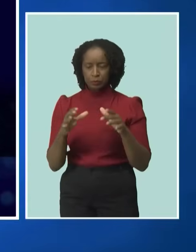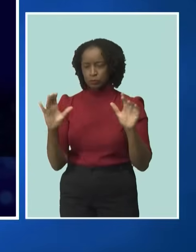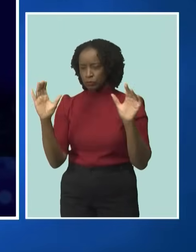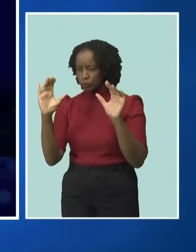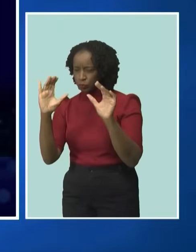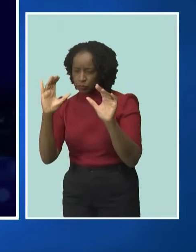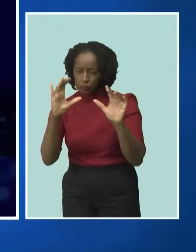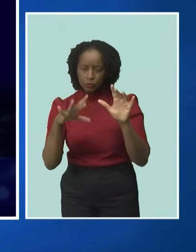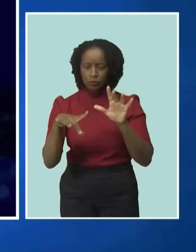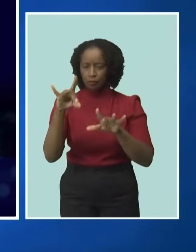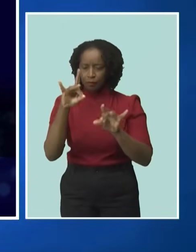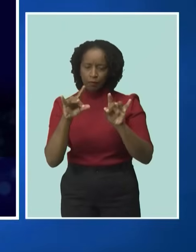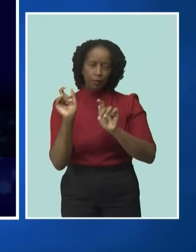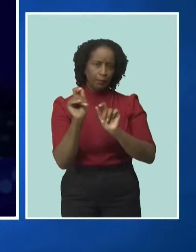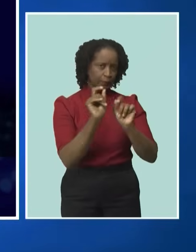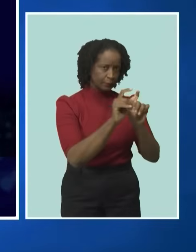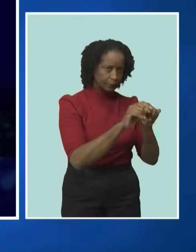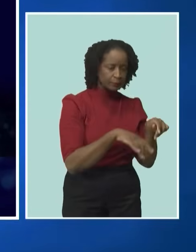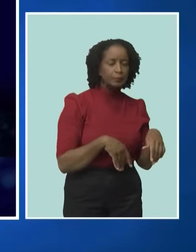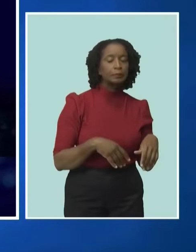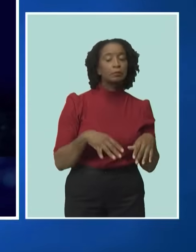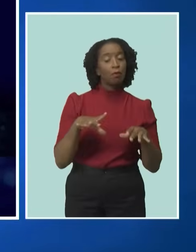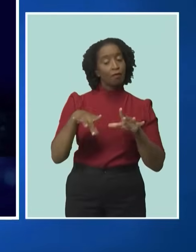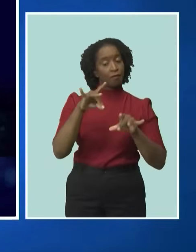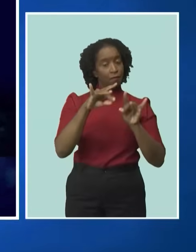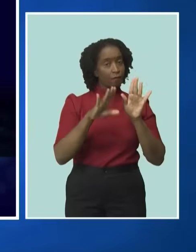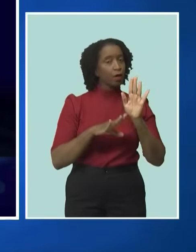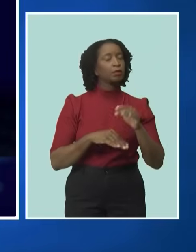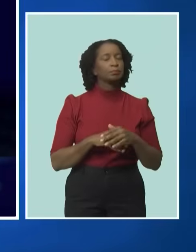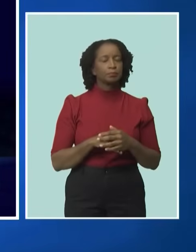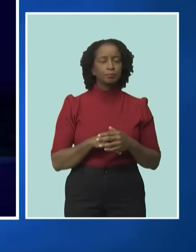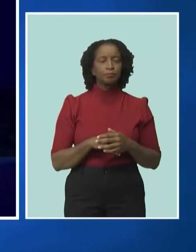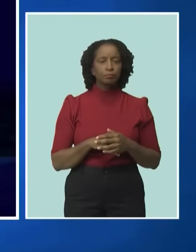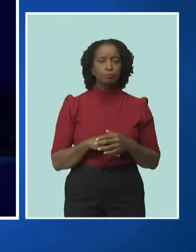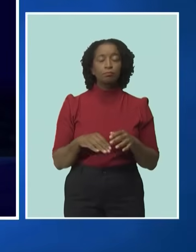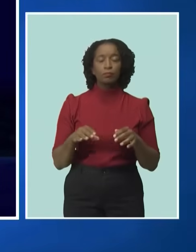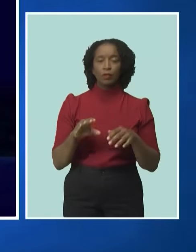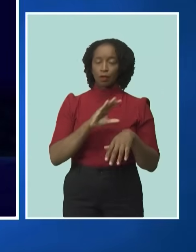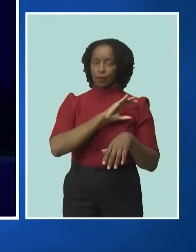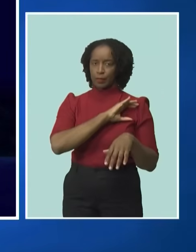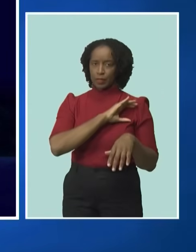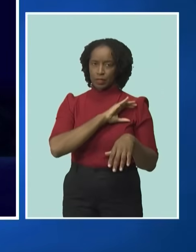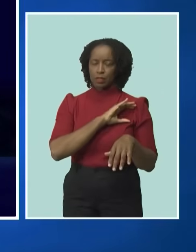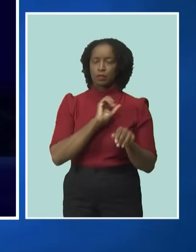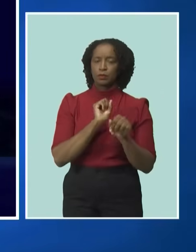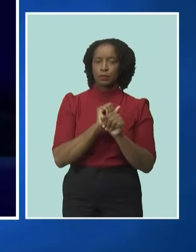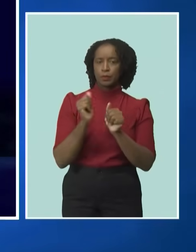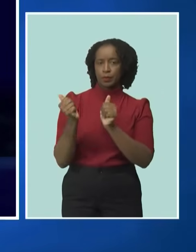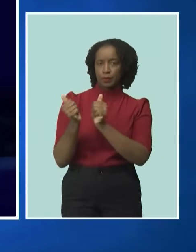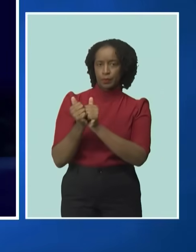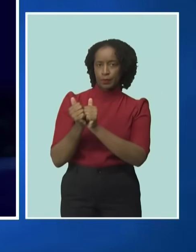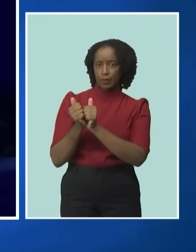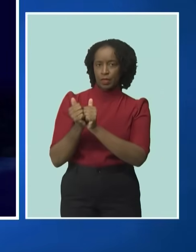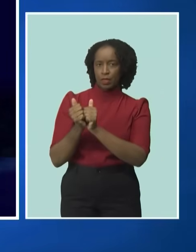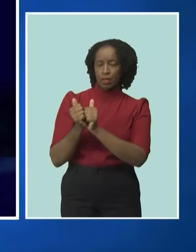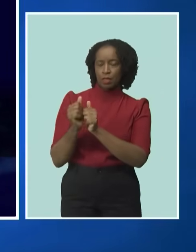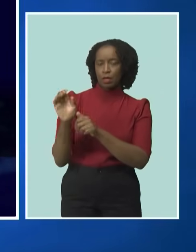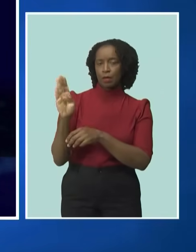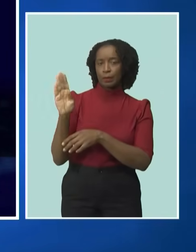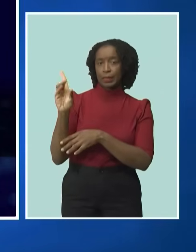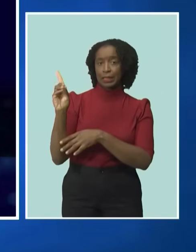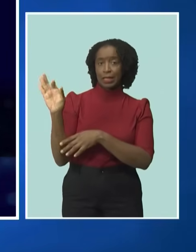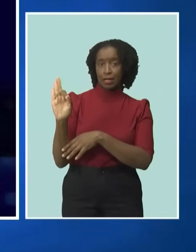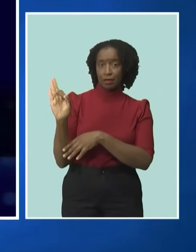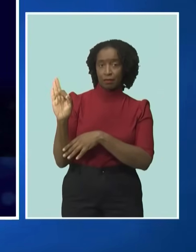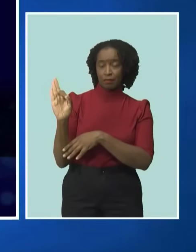progress. As a direct result of these operations, the Barbados Police Service, in conjunction with the Barbados Defence Force, have